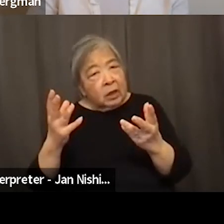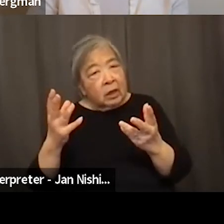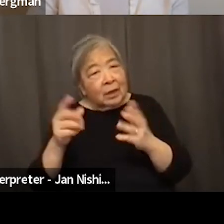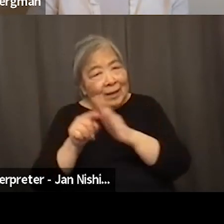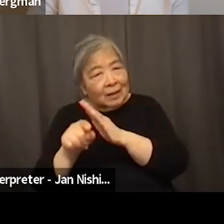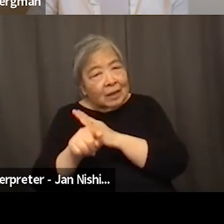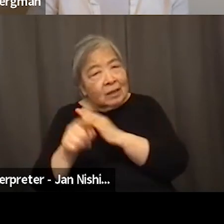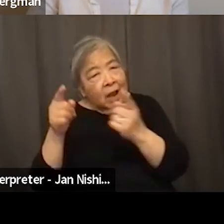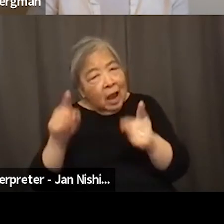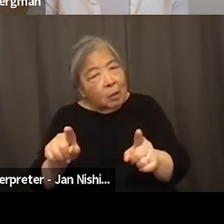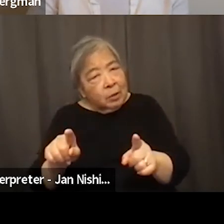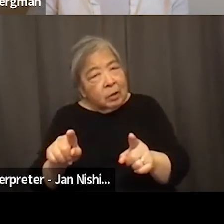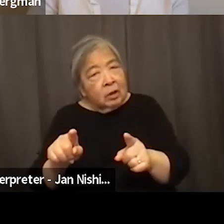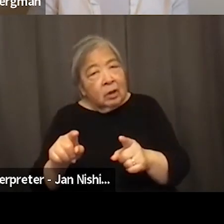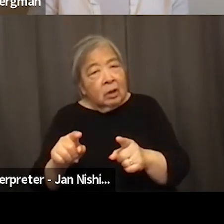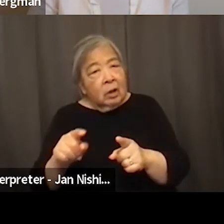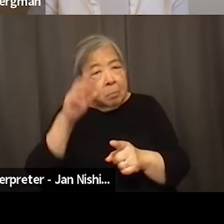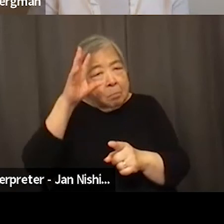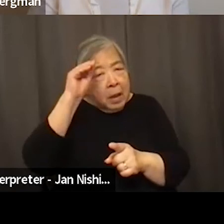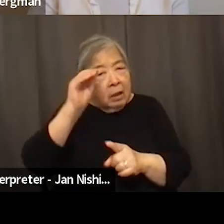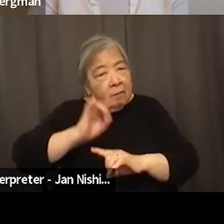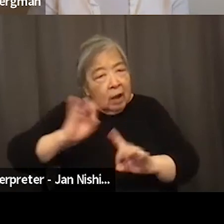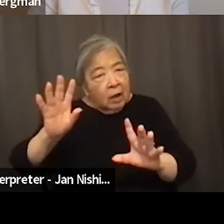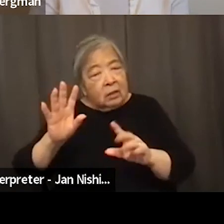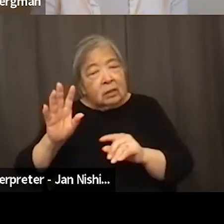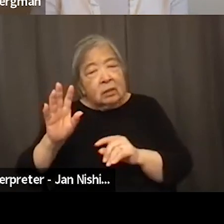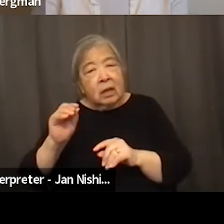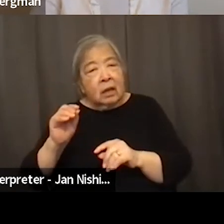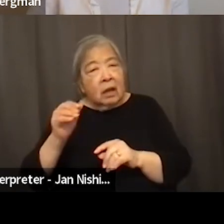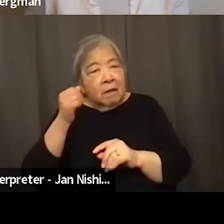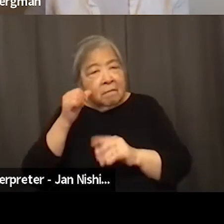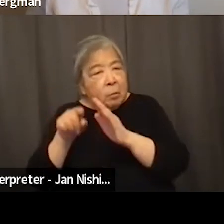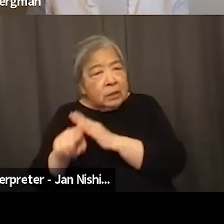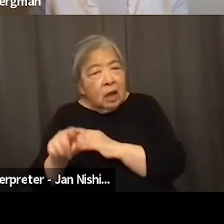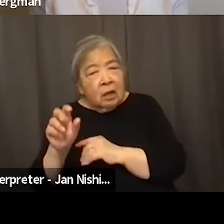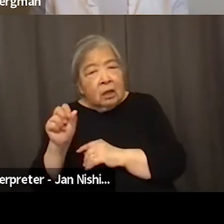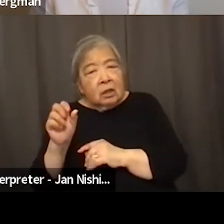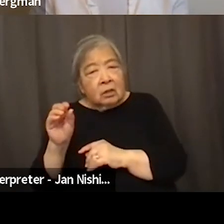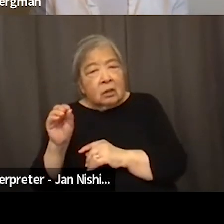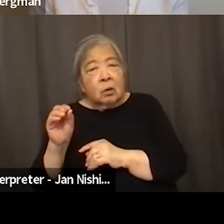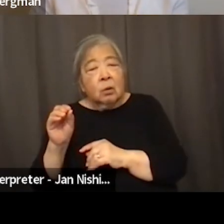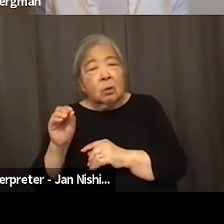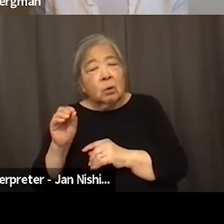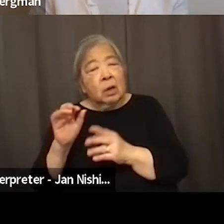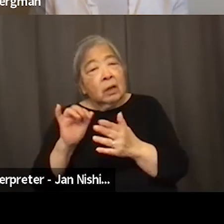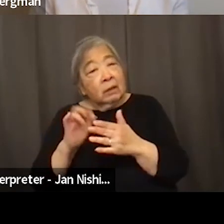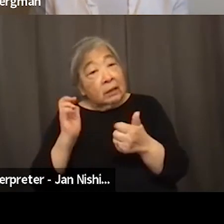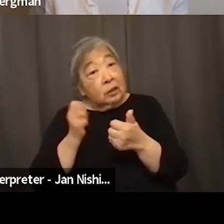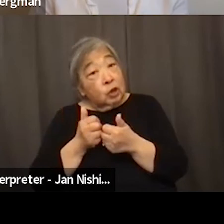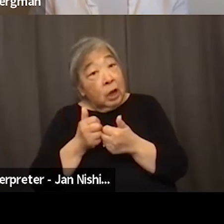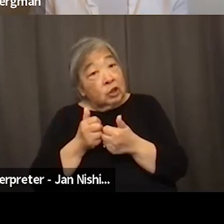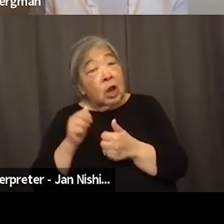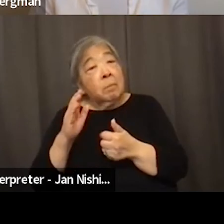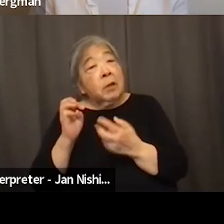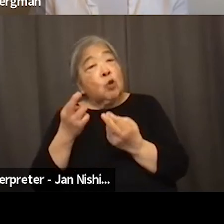killings that are happening in terms of male violence and femicide. So this is the challenge in being a resource